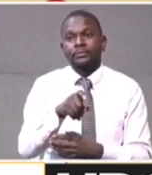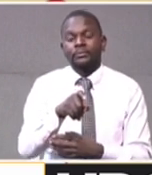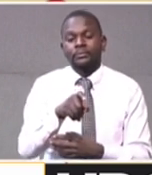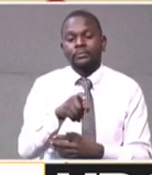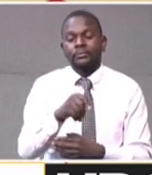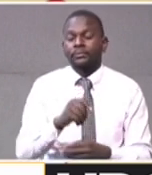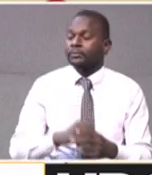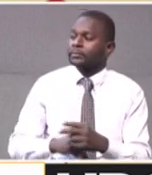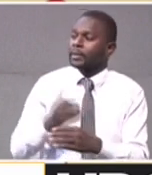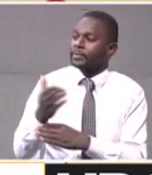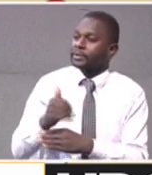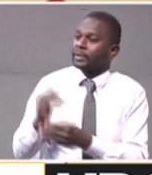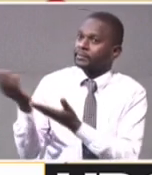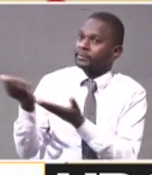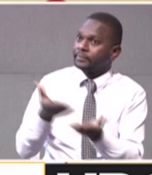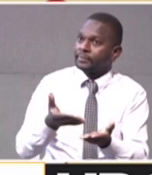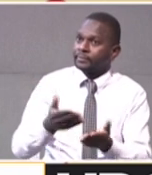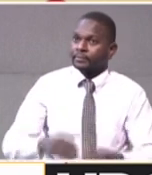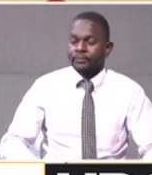Let's hear the minister.